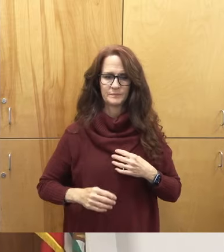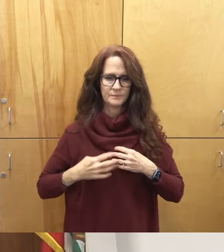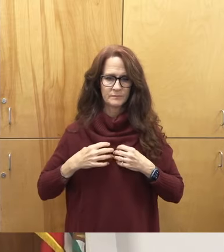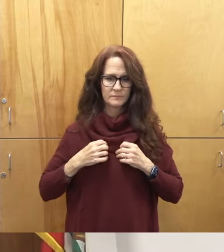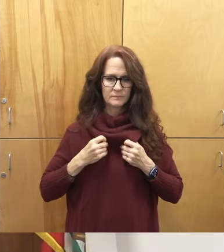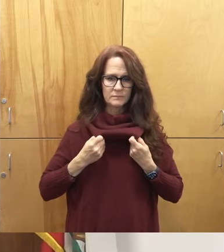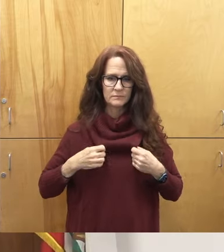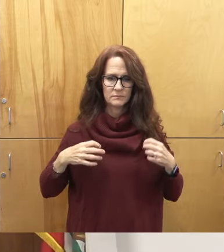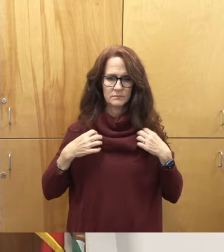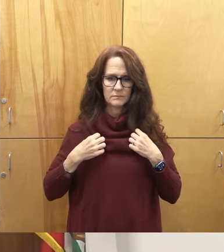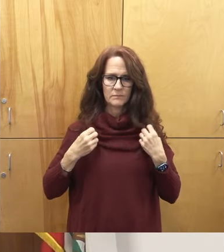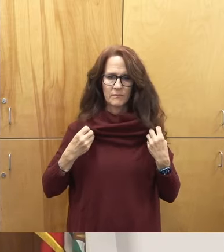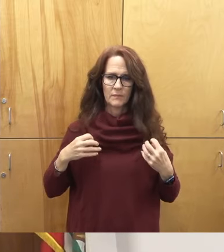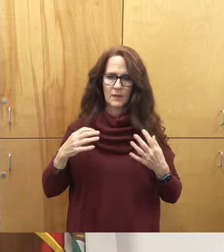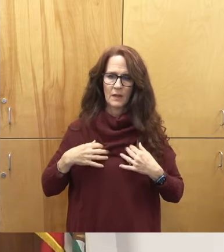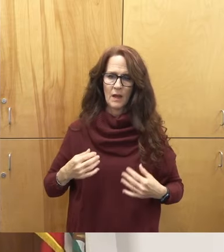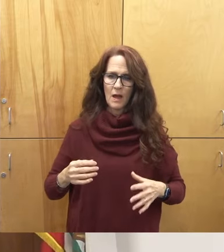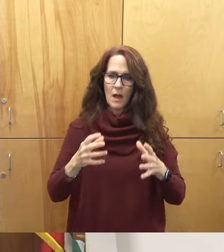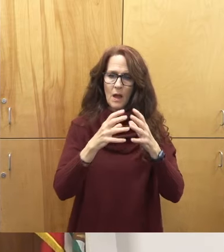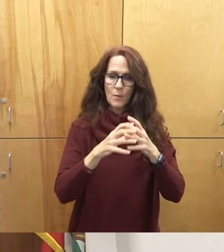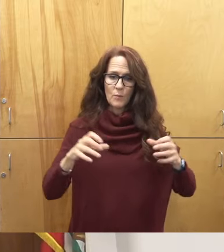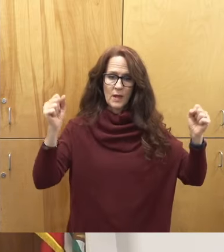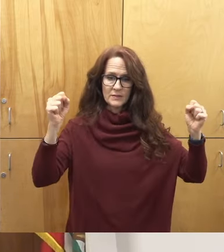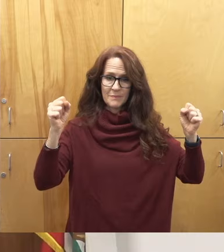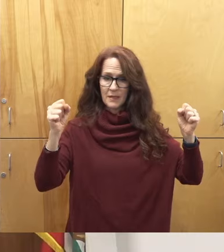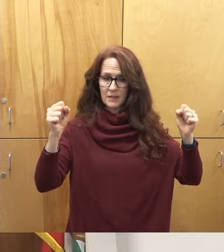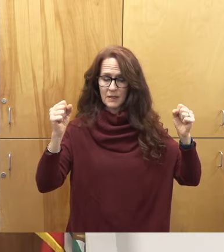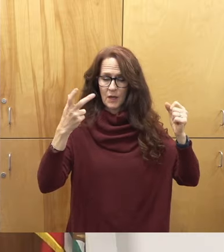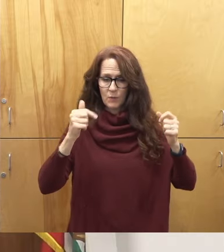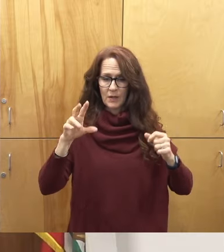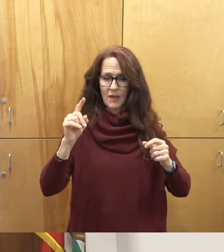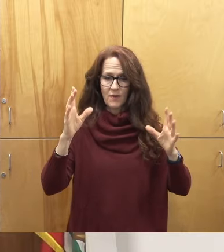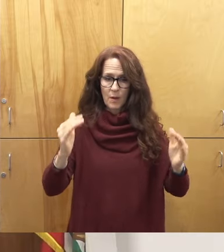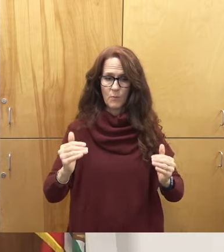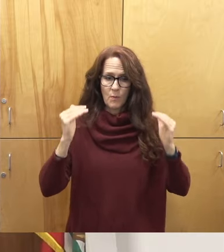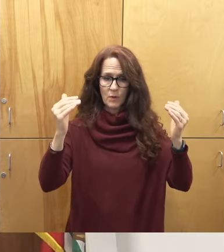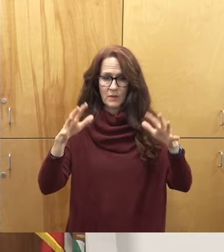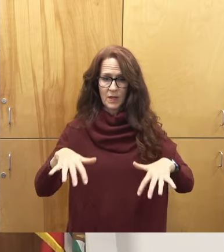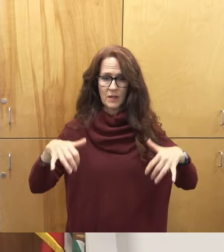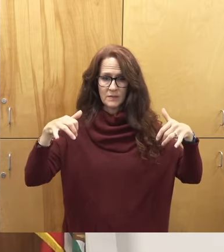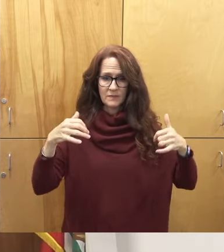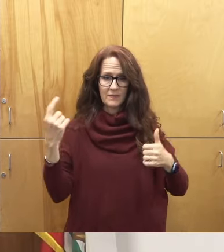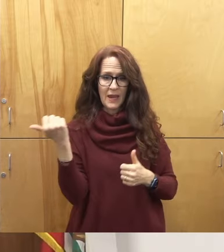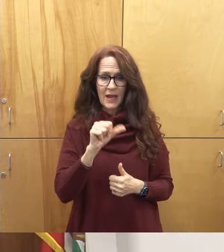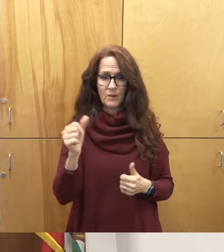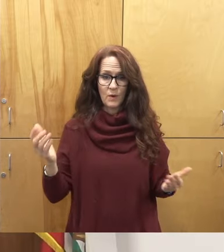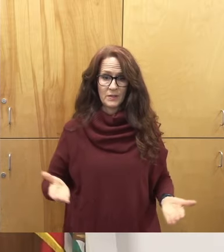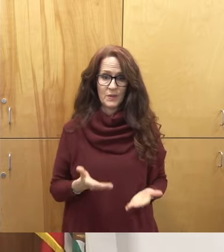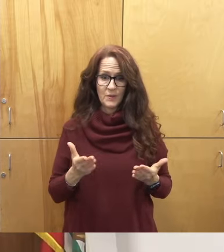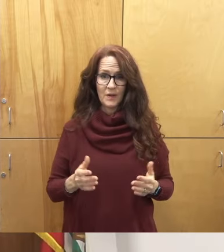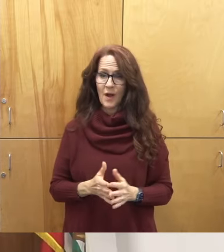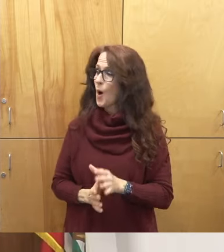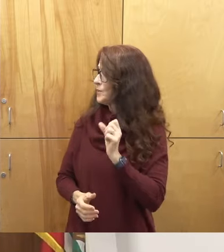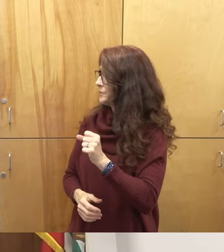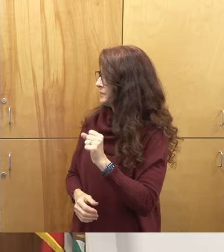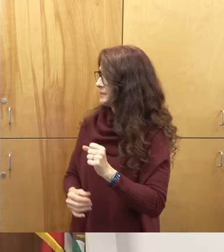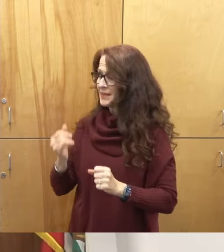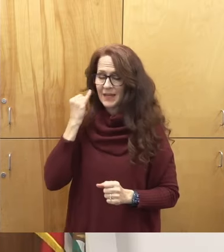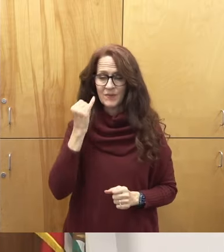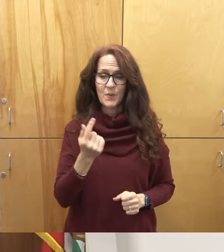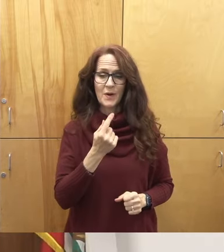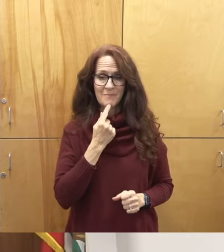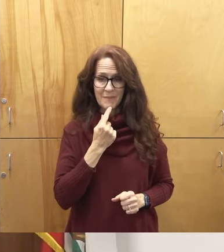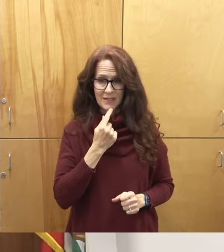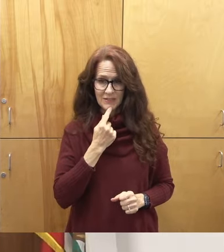President Craighead, we may have promotees in the audience if you would like to recognize anyone who's here. Yes, if you were mentioned